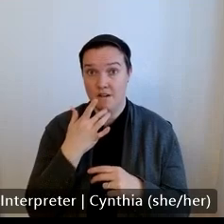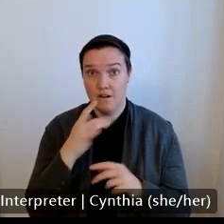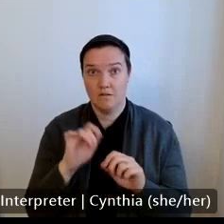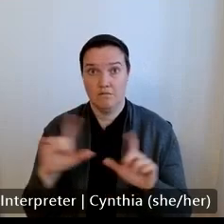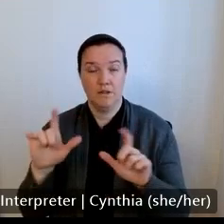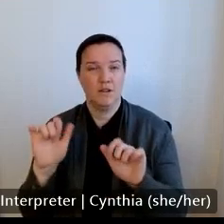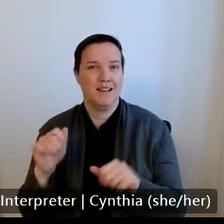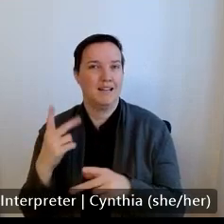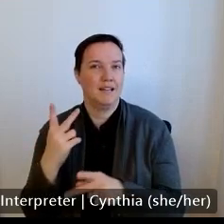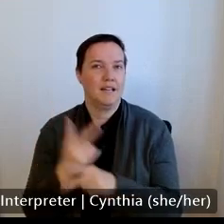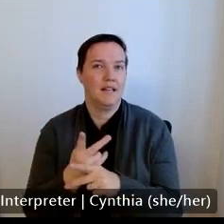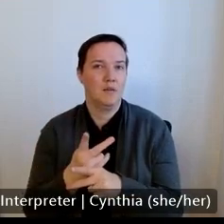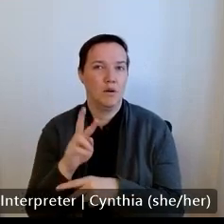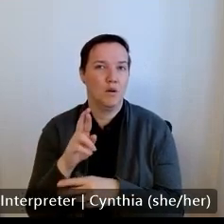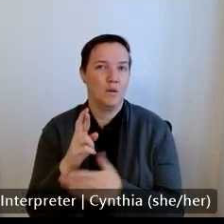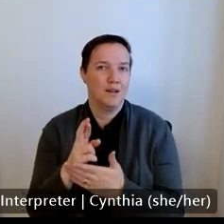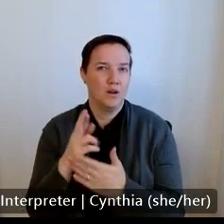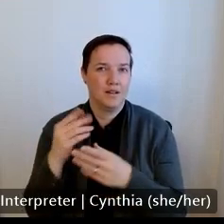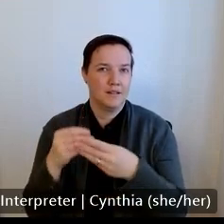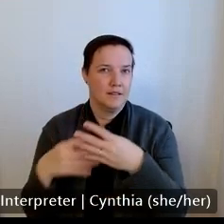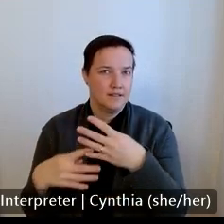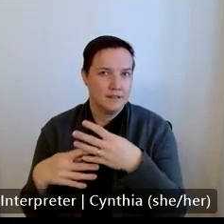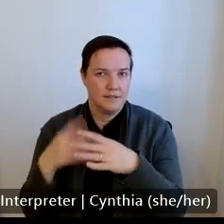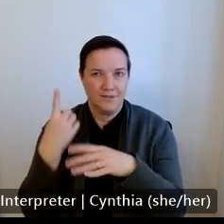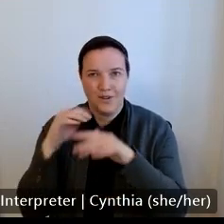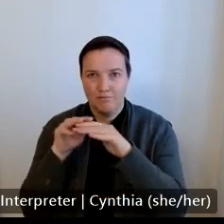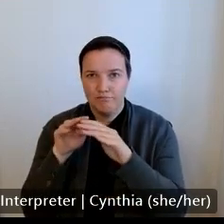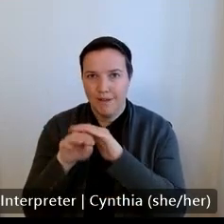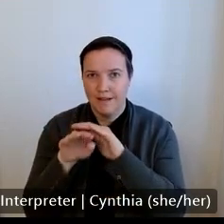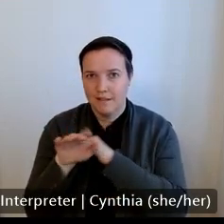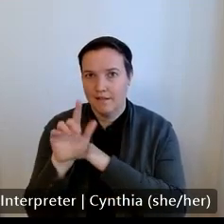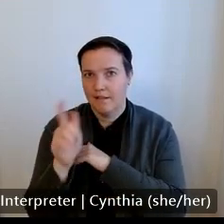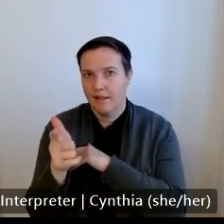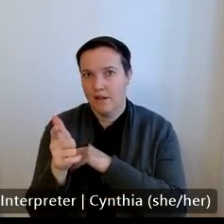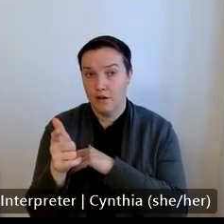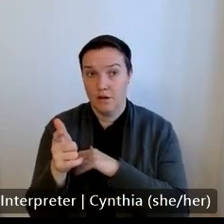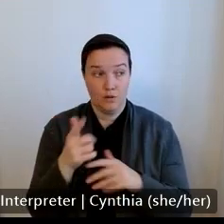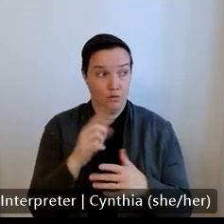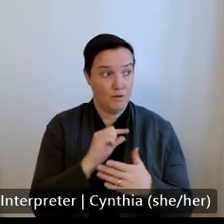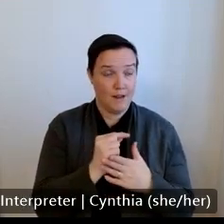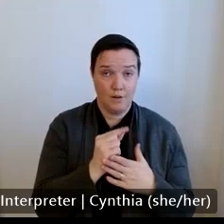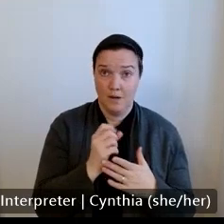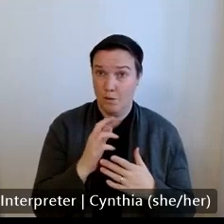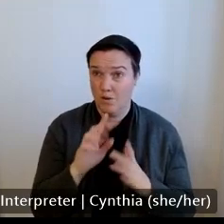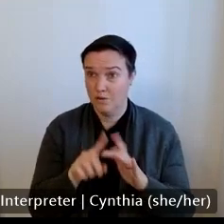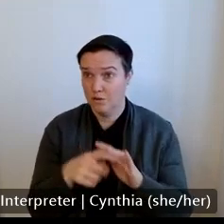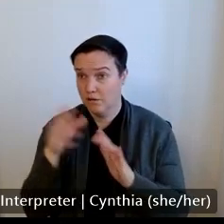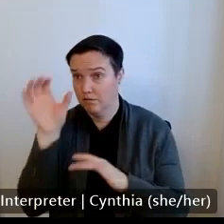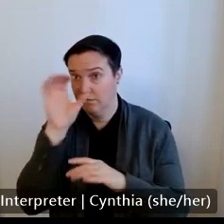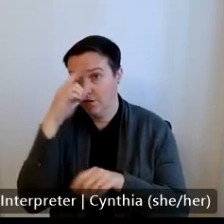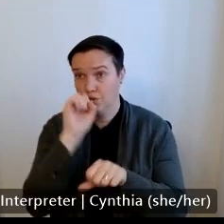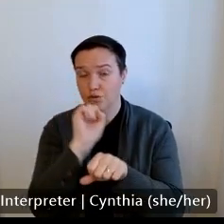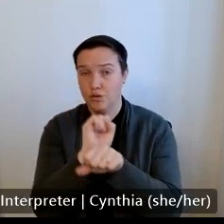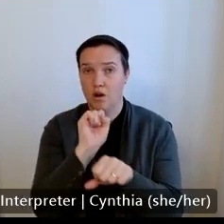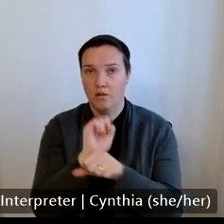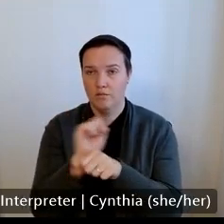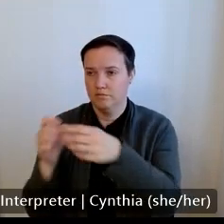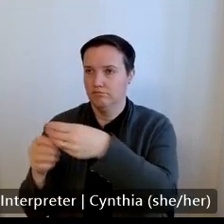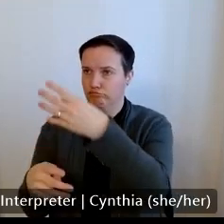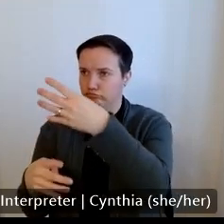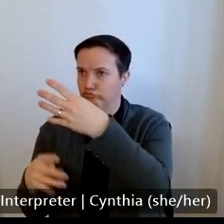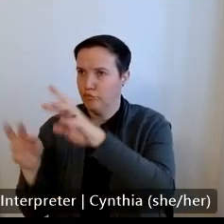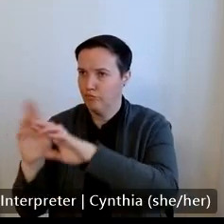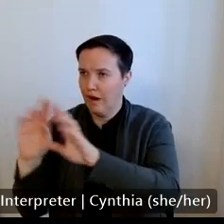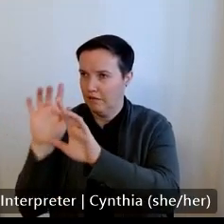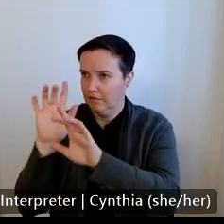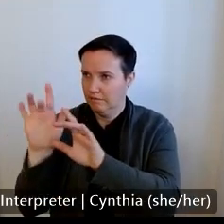of resources for you to access once you want to start thinking a little bit more about